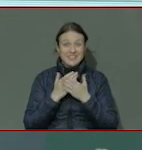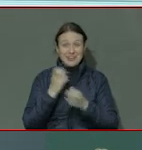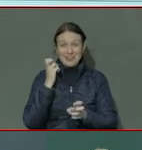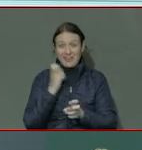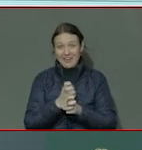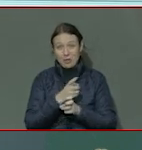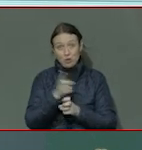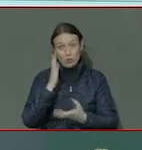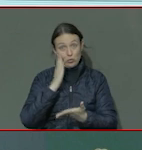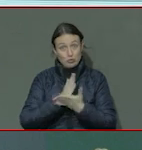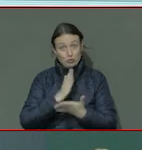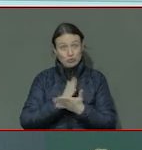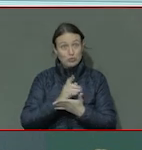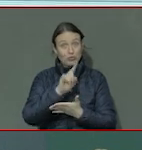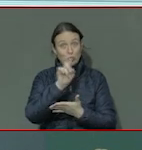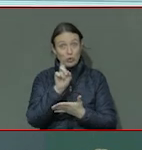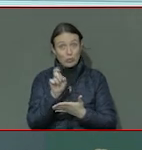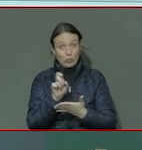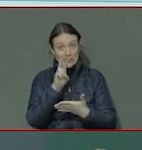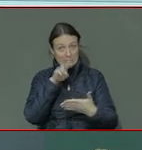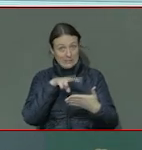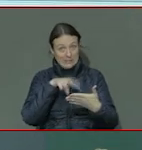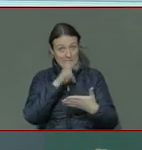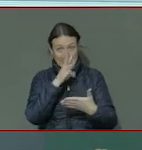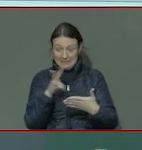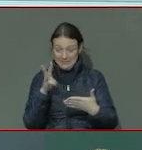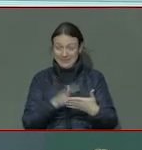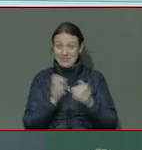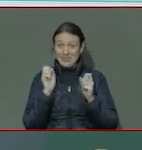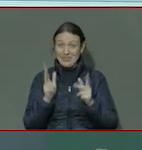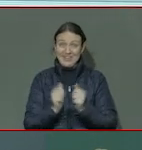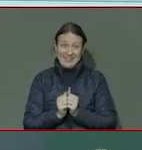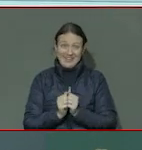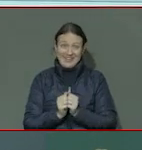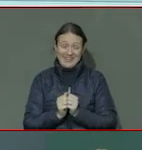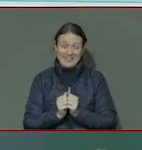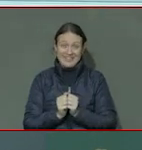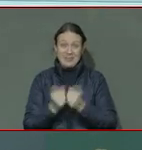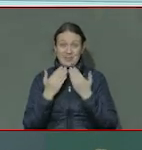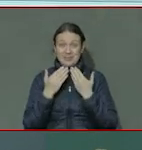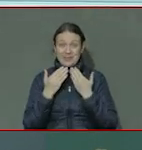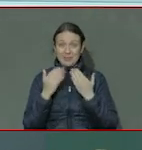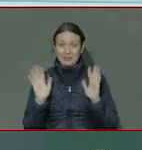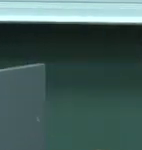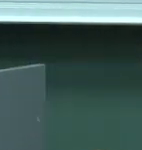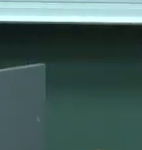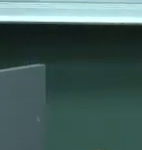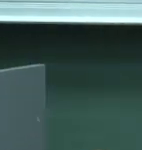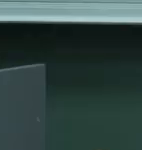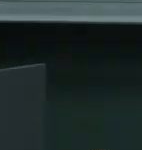sure that you read through your questions from the top. That's where the problems lie. Thank you so much.